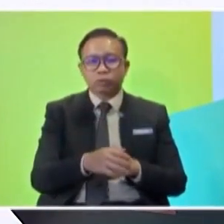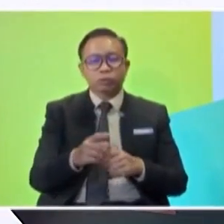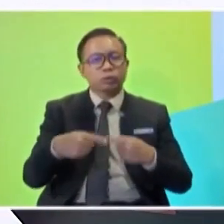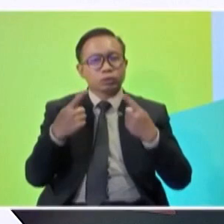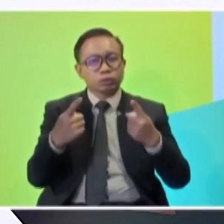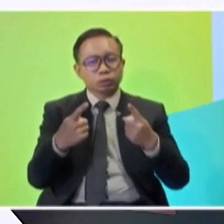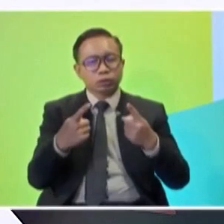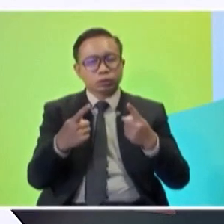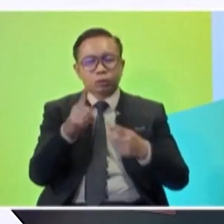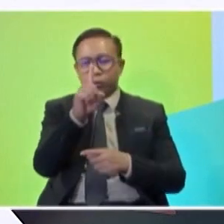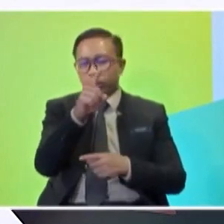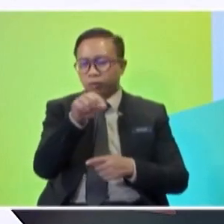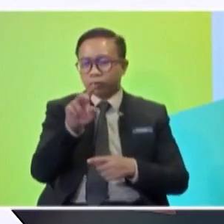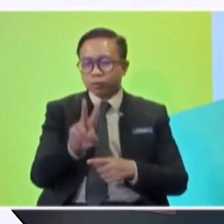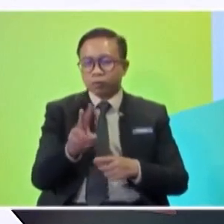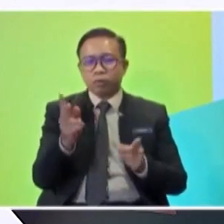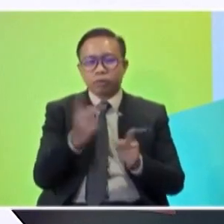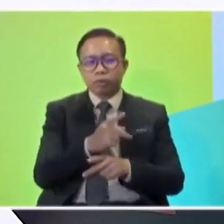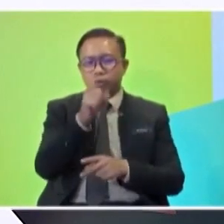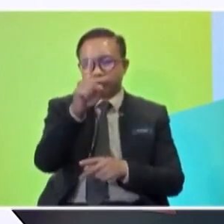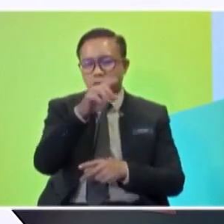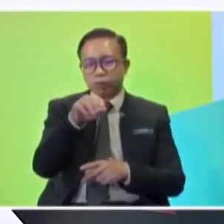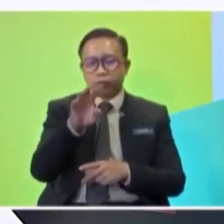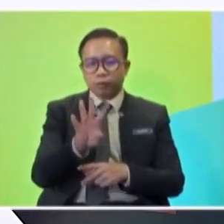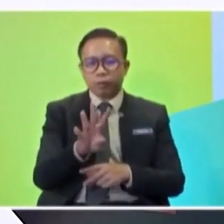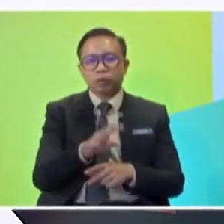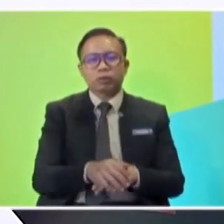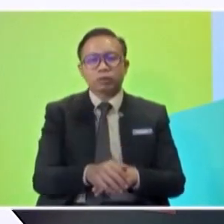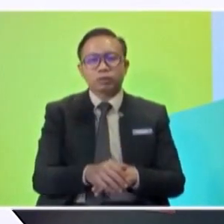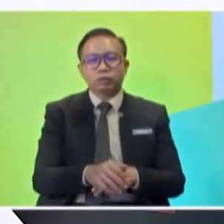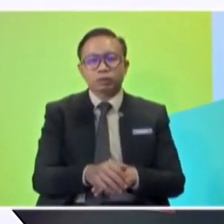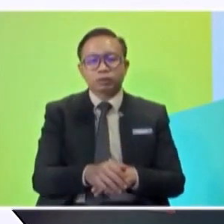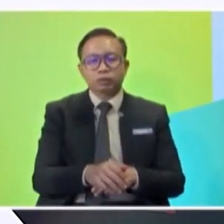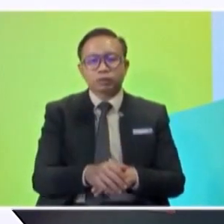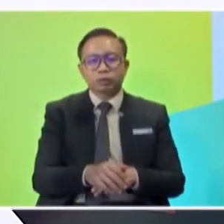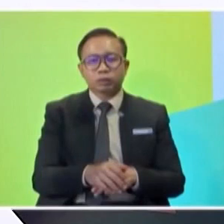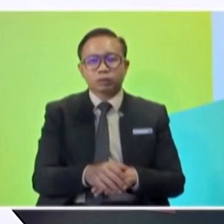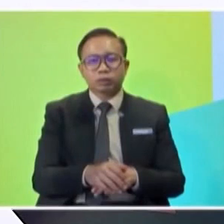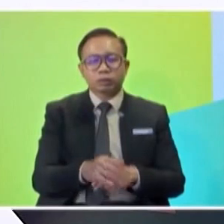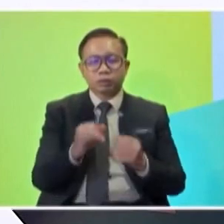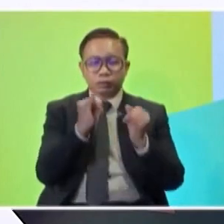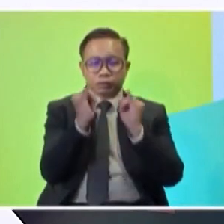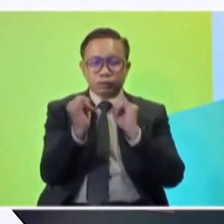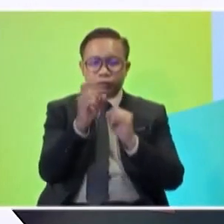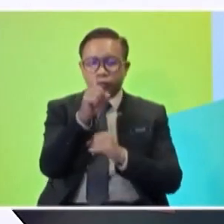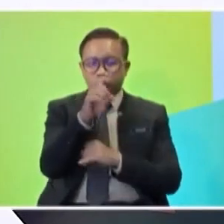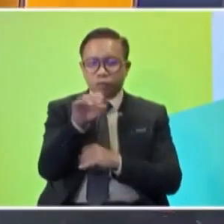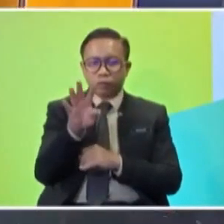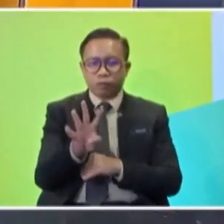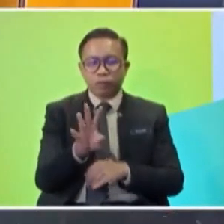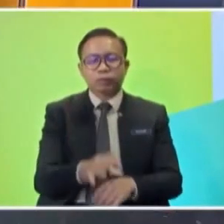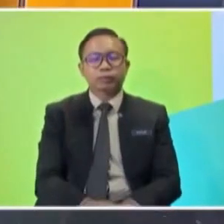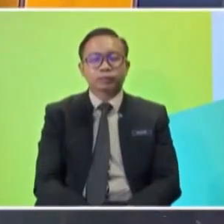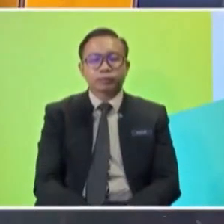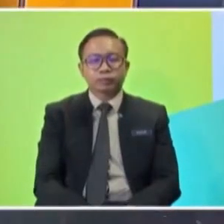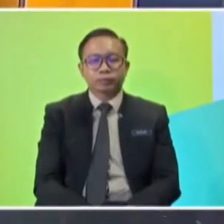straight away 1/2 times 1/4. The 4/1, we just inverse, inverse it to become 1 over 4.